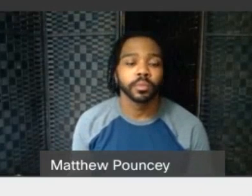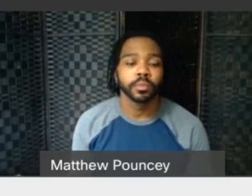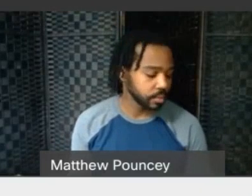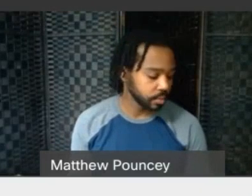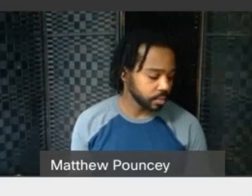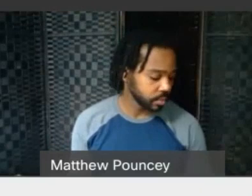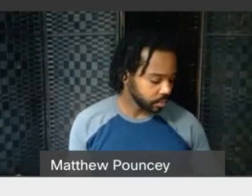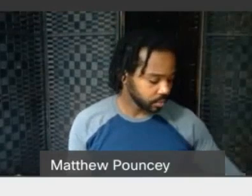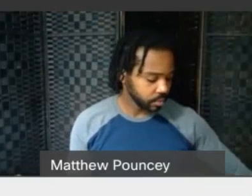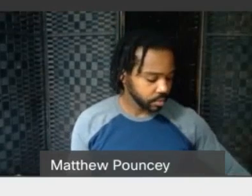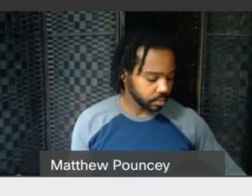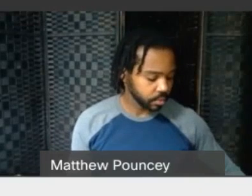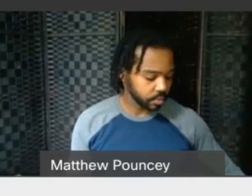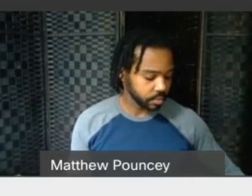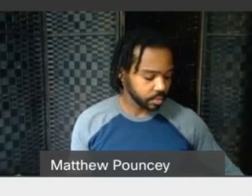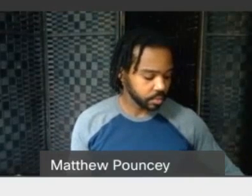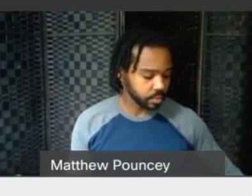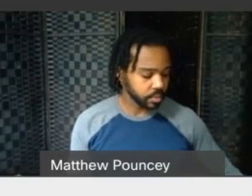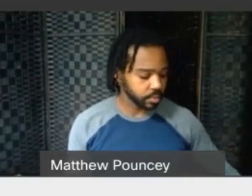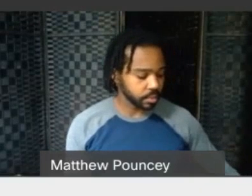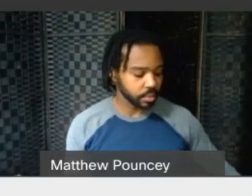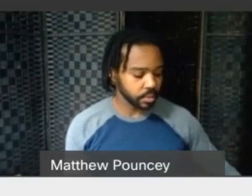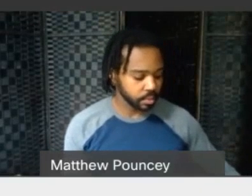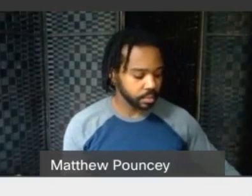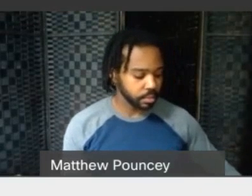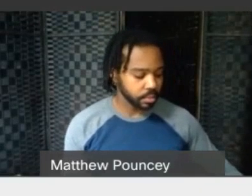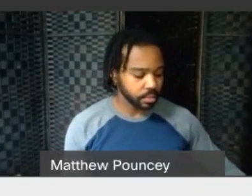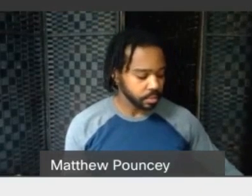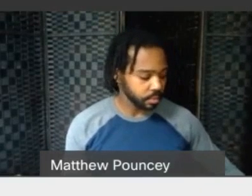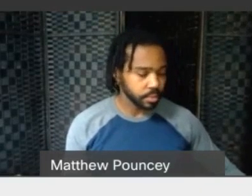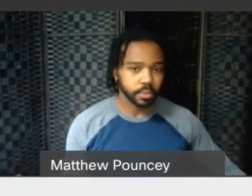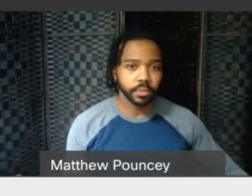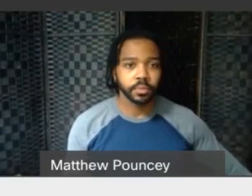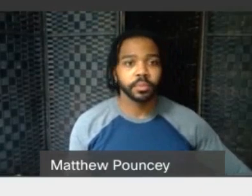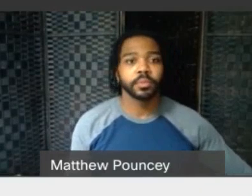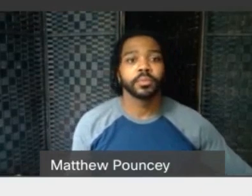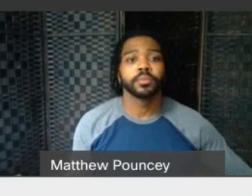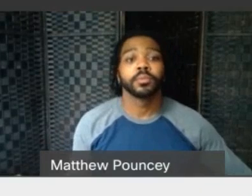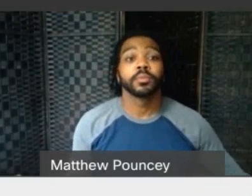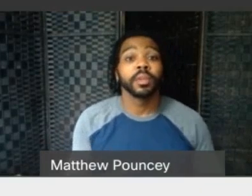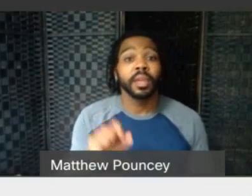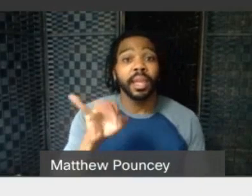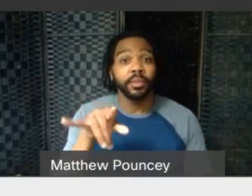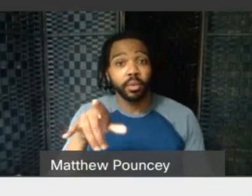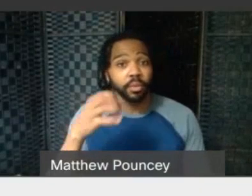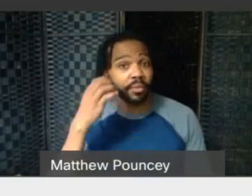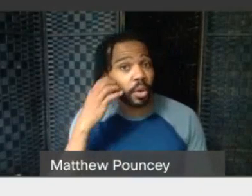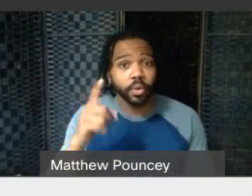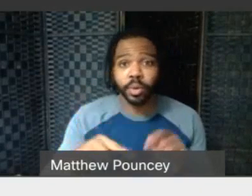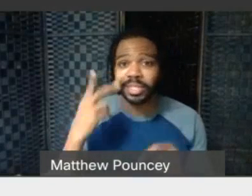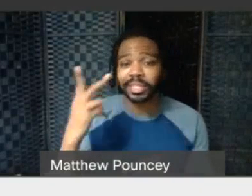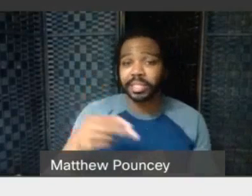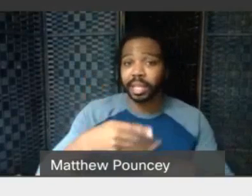And just from someone, for people who are on the phone and can't see the chat, thanks to Holistic for self-identifying. We hope that you can set